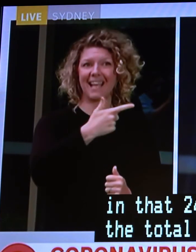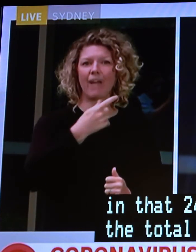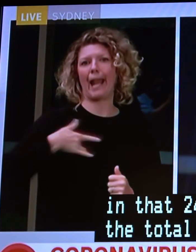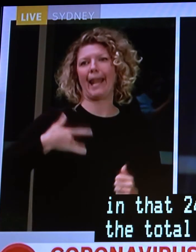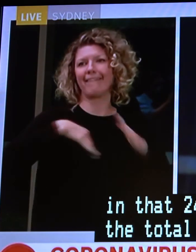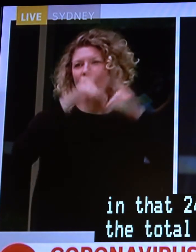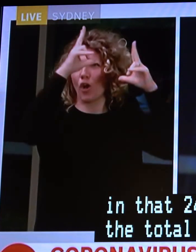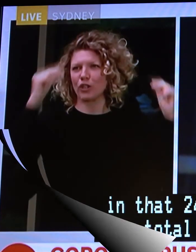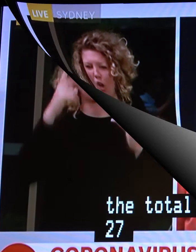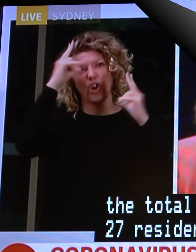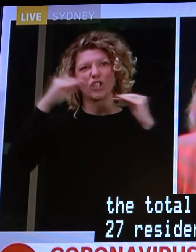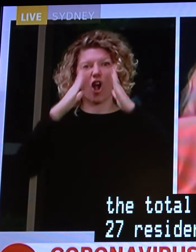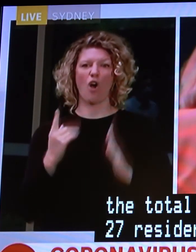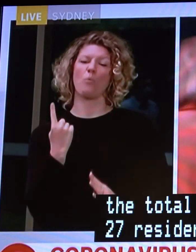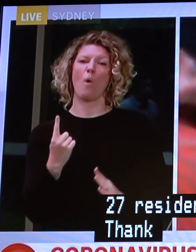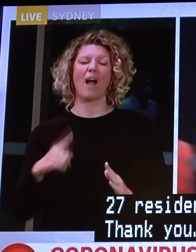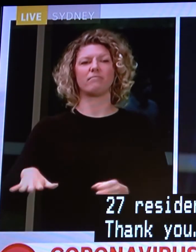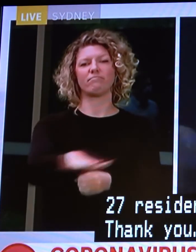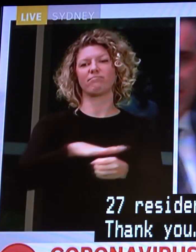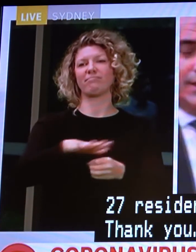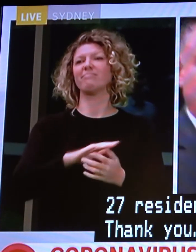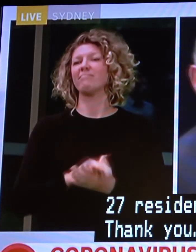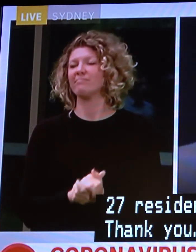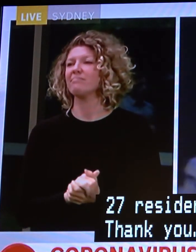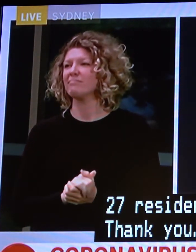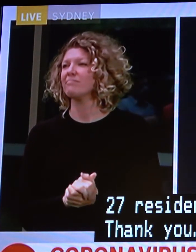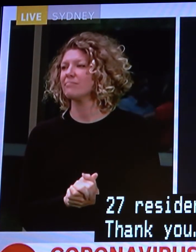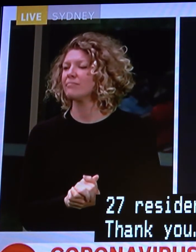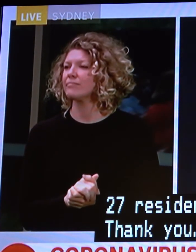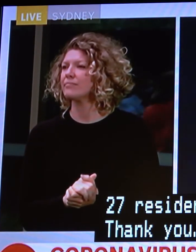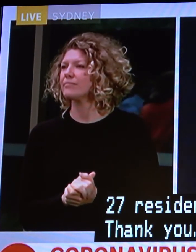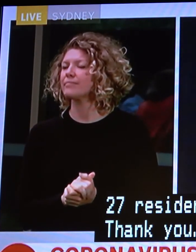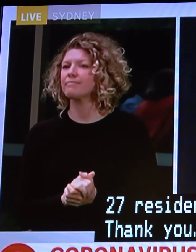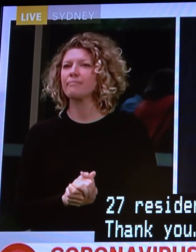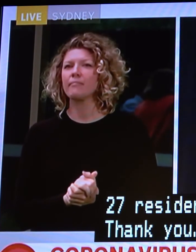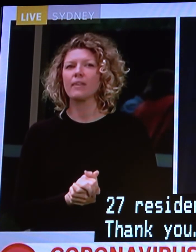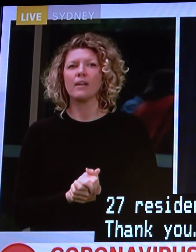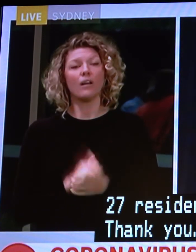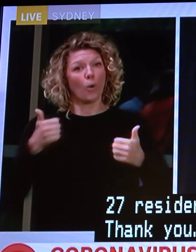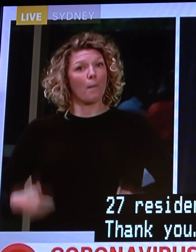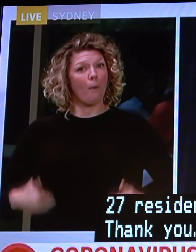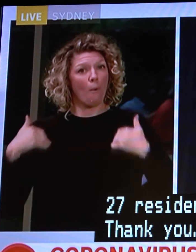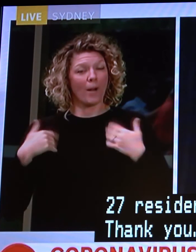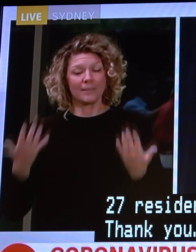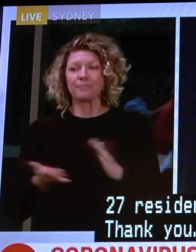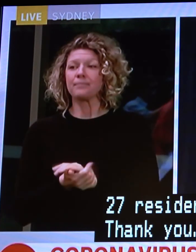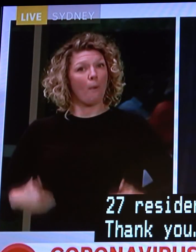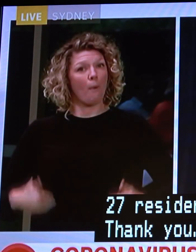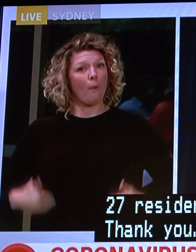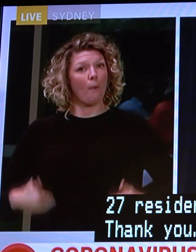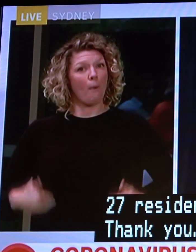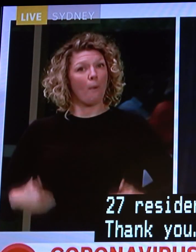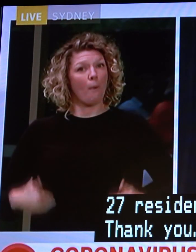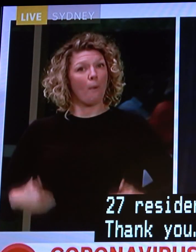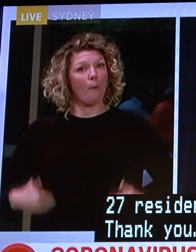positive. Thank you. Well, good morning. The New South Wales government is still focused on